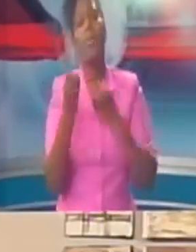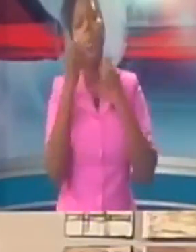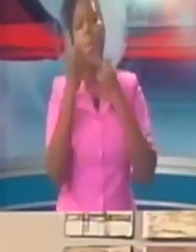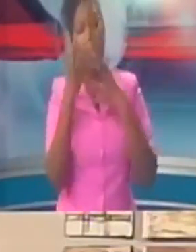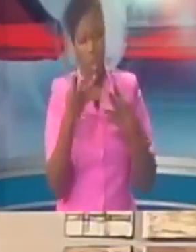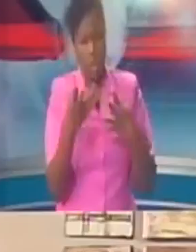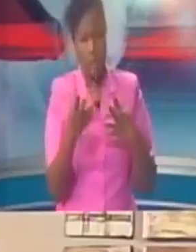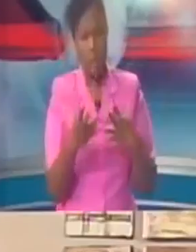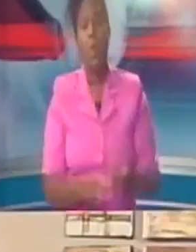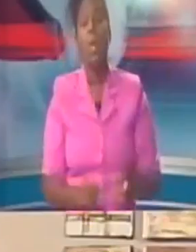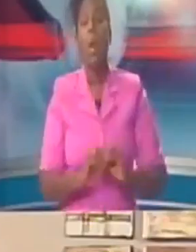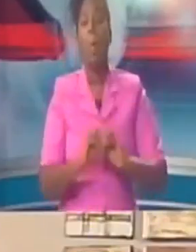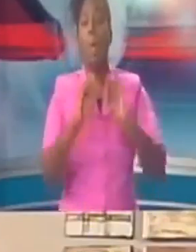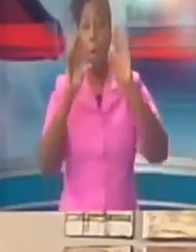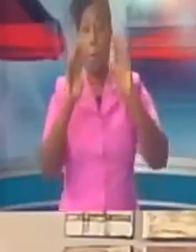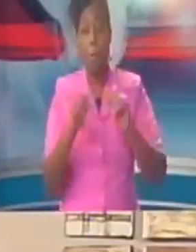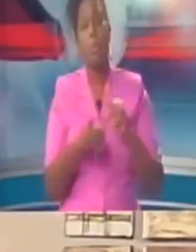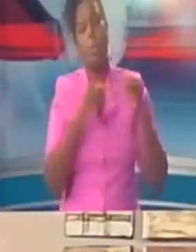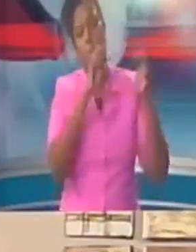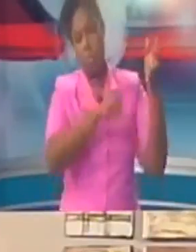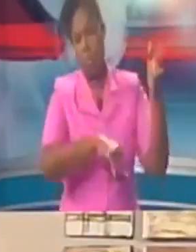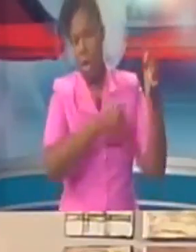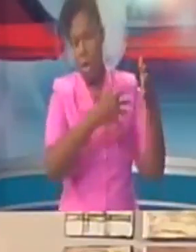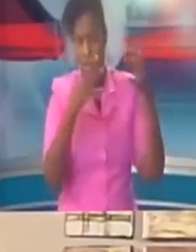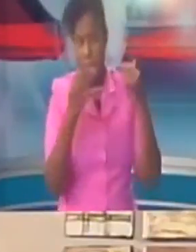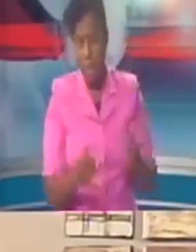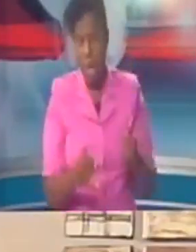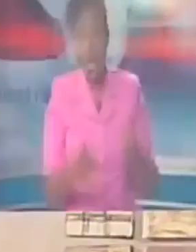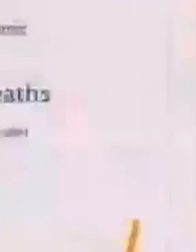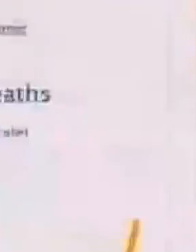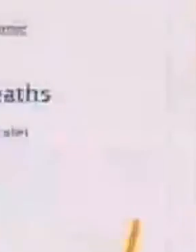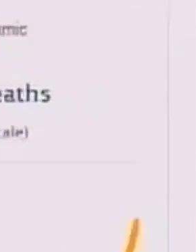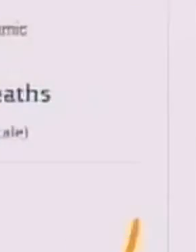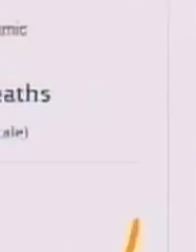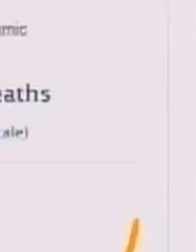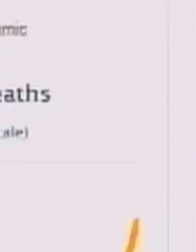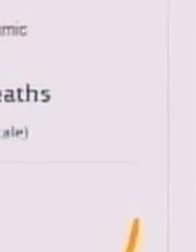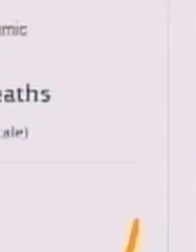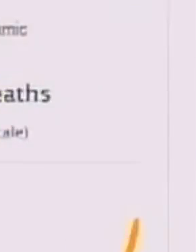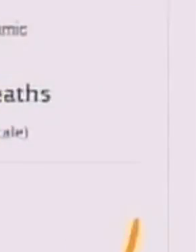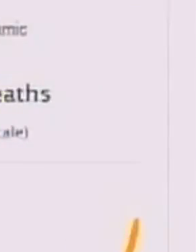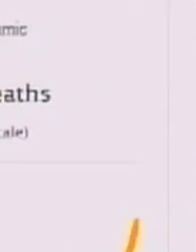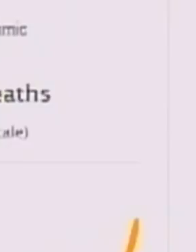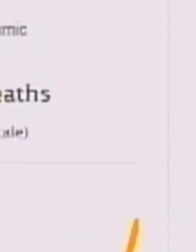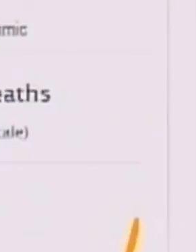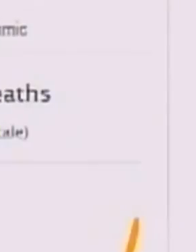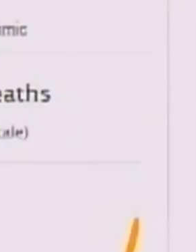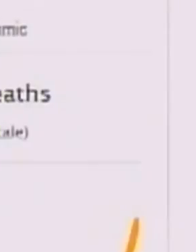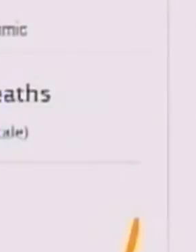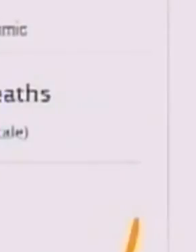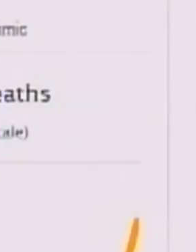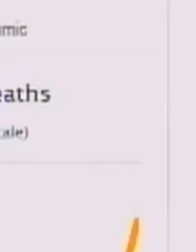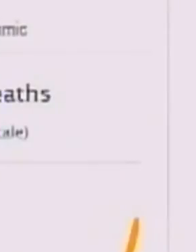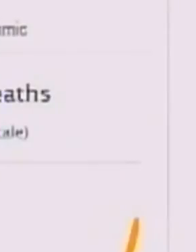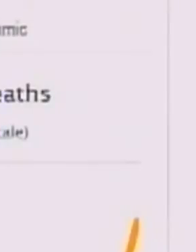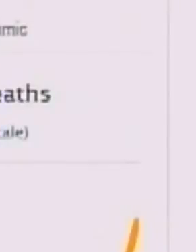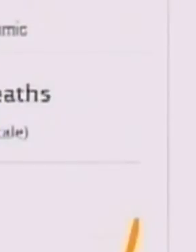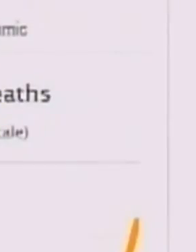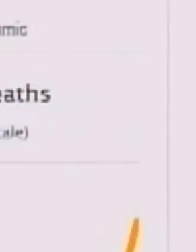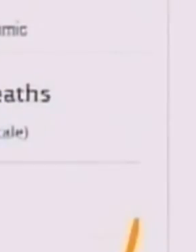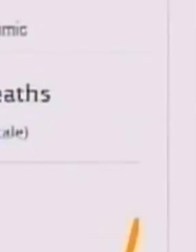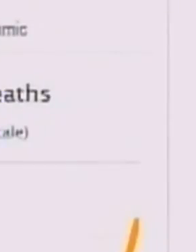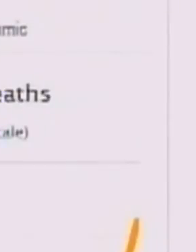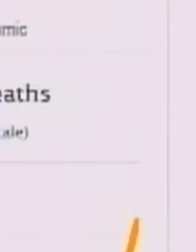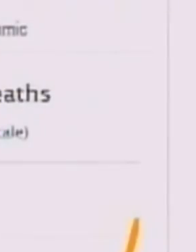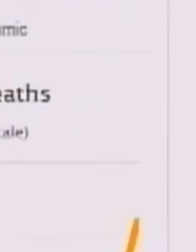up as I walk you through what this graph means. It is a graph on the